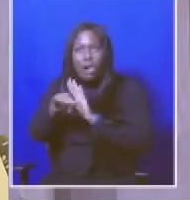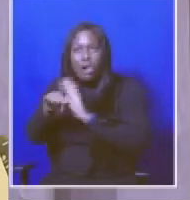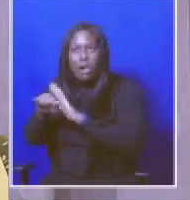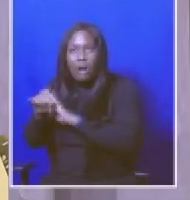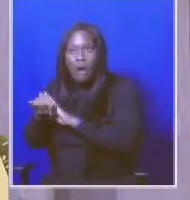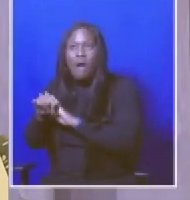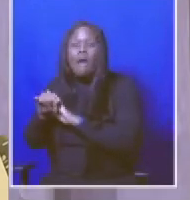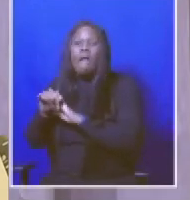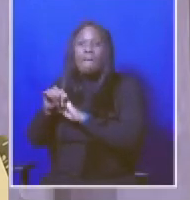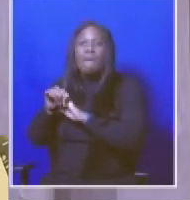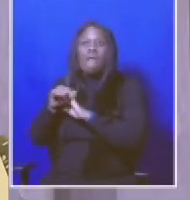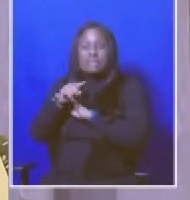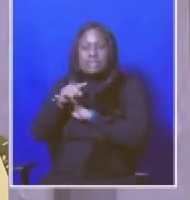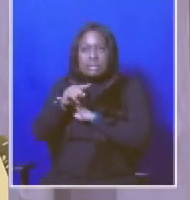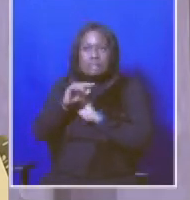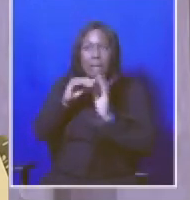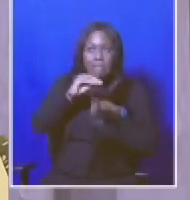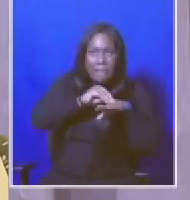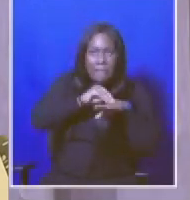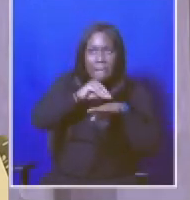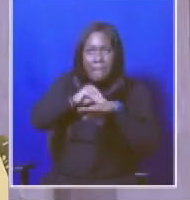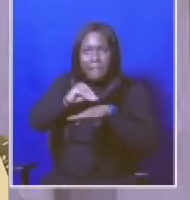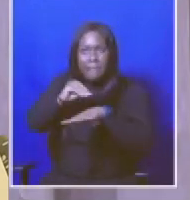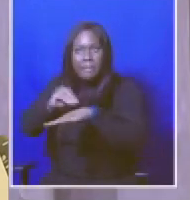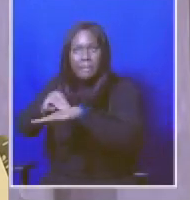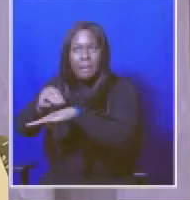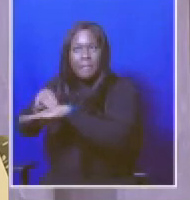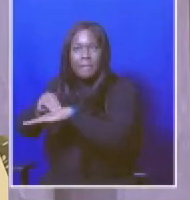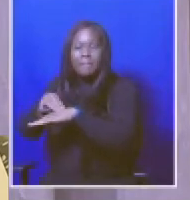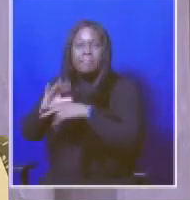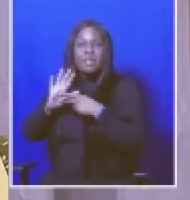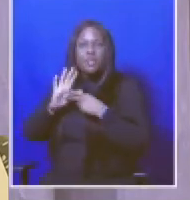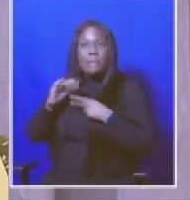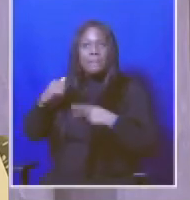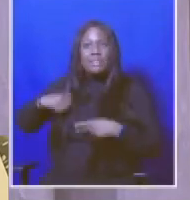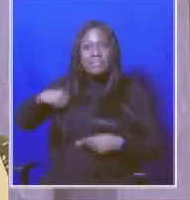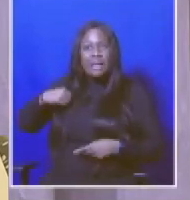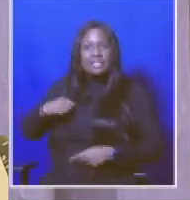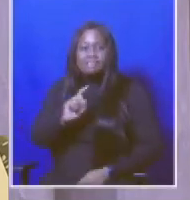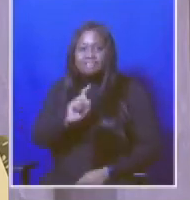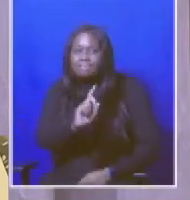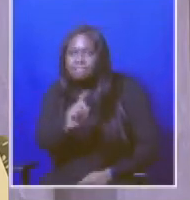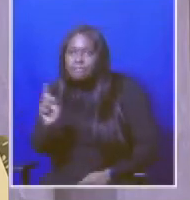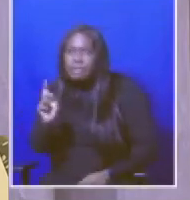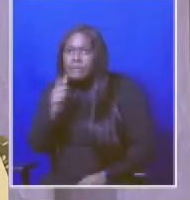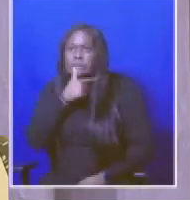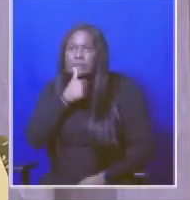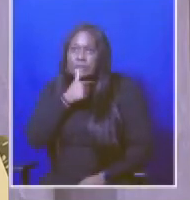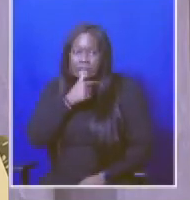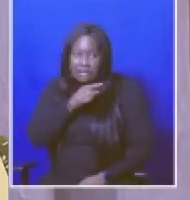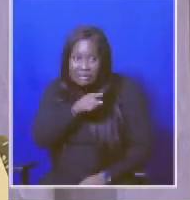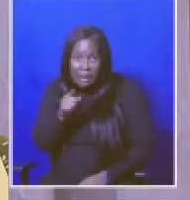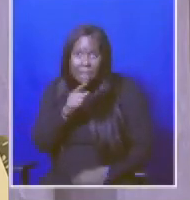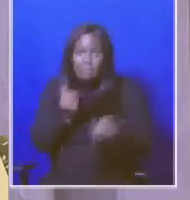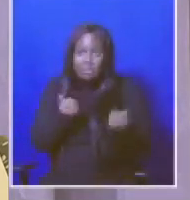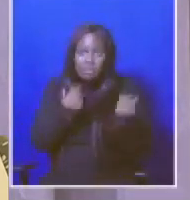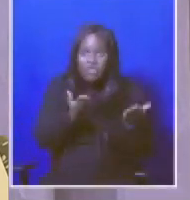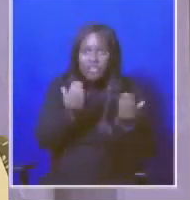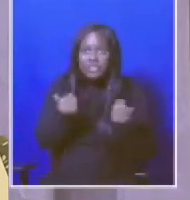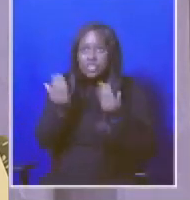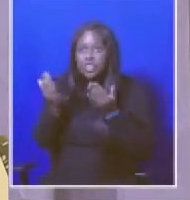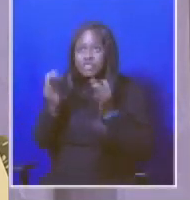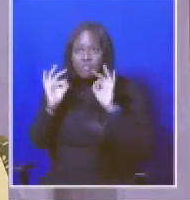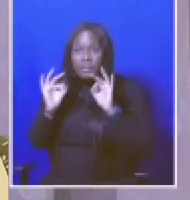to look at the inability of certain municipalities to be able to deliver or manage infrastructure